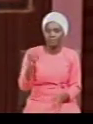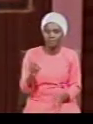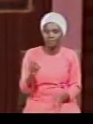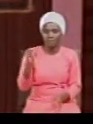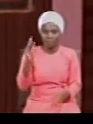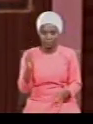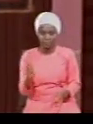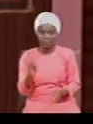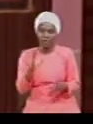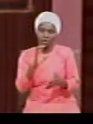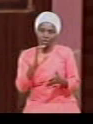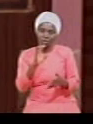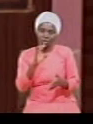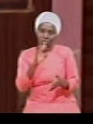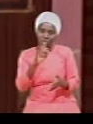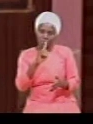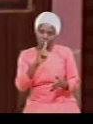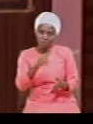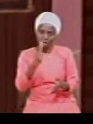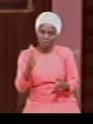119. Psalm